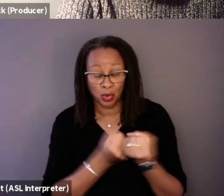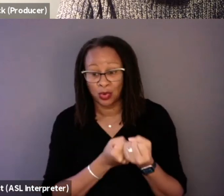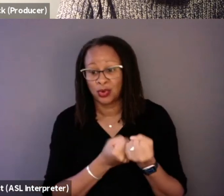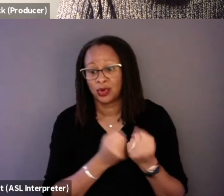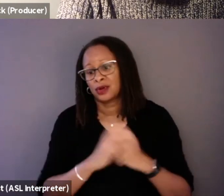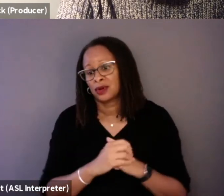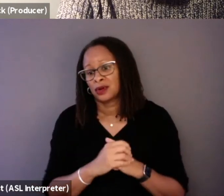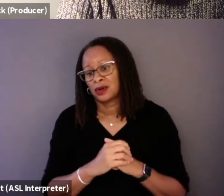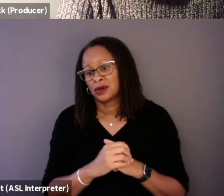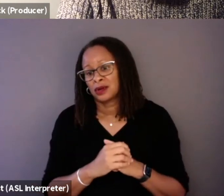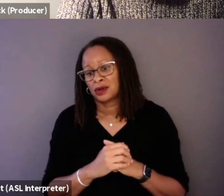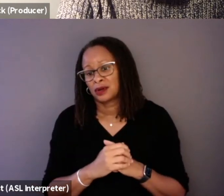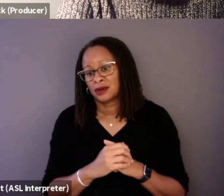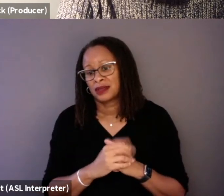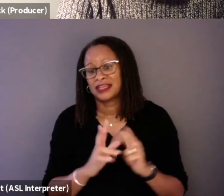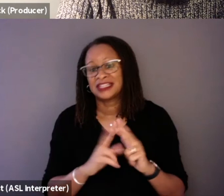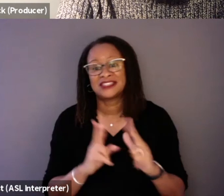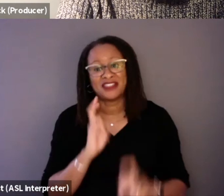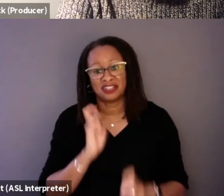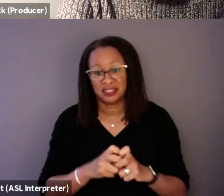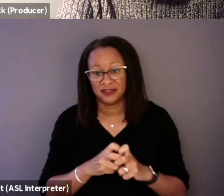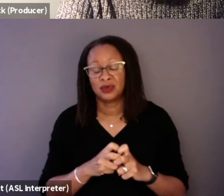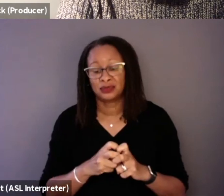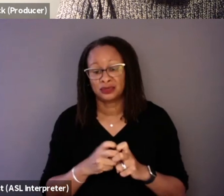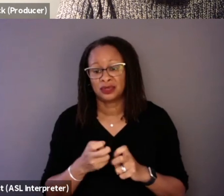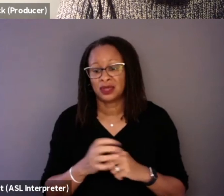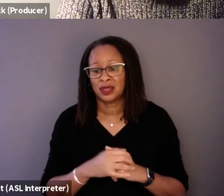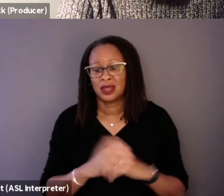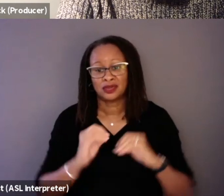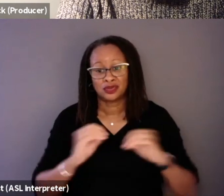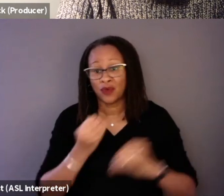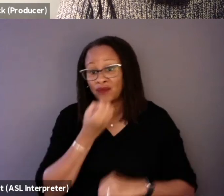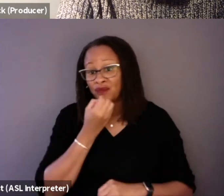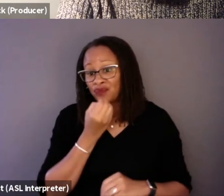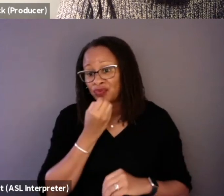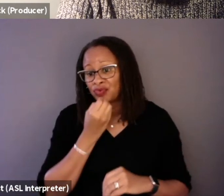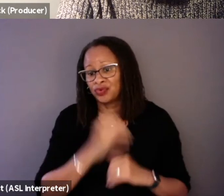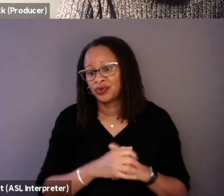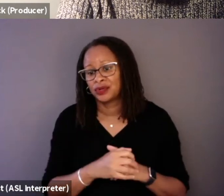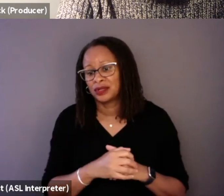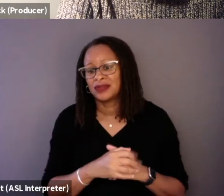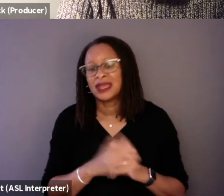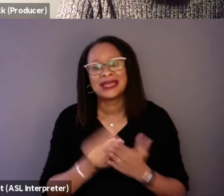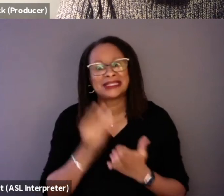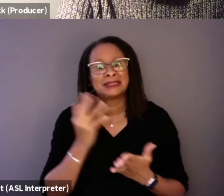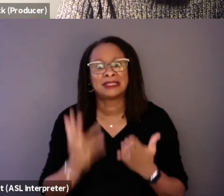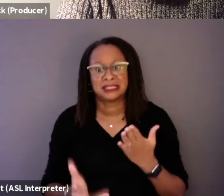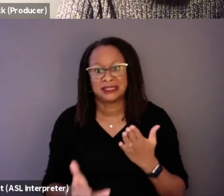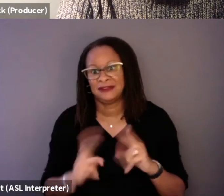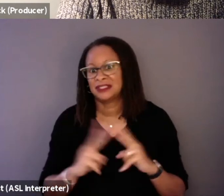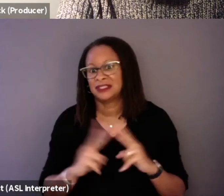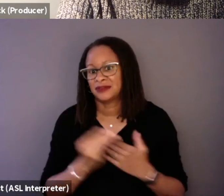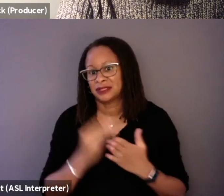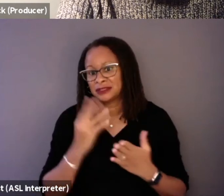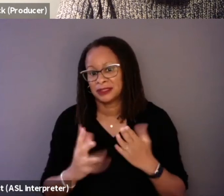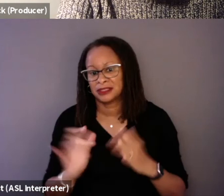and it's really difficult. It's no food and just and expensive.